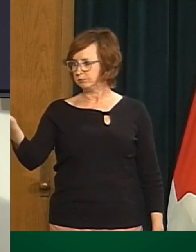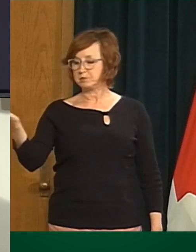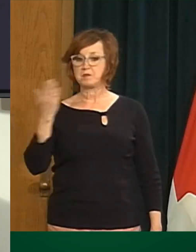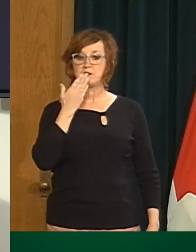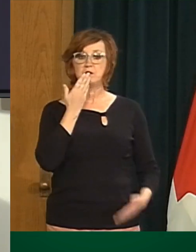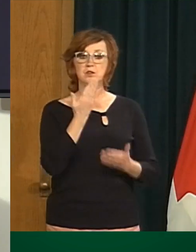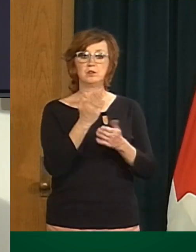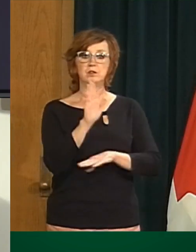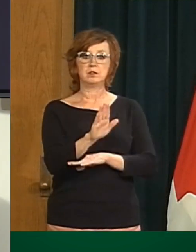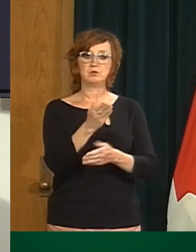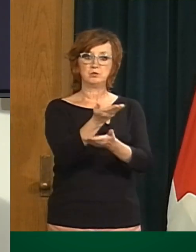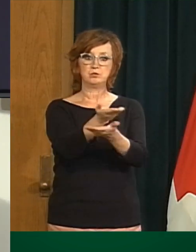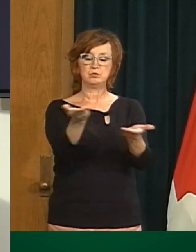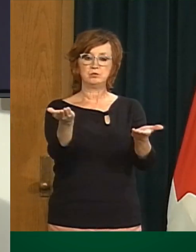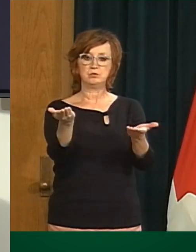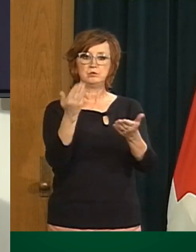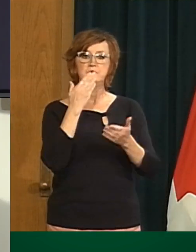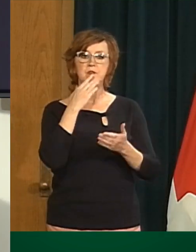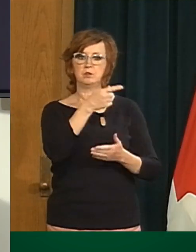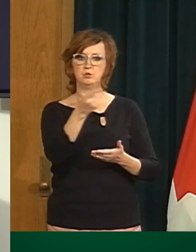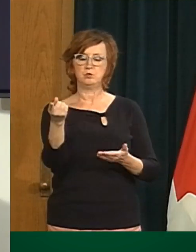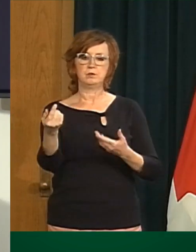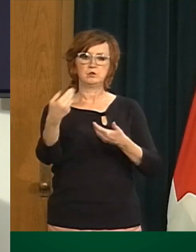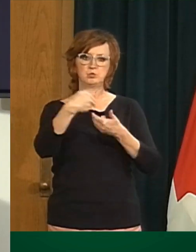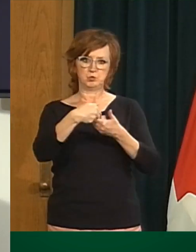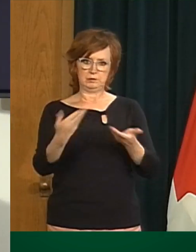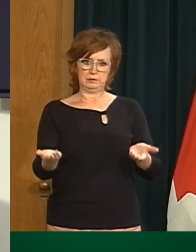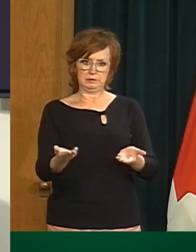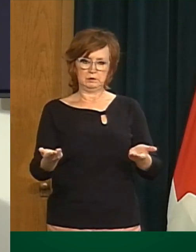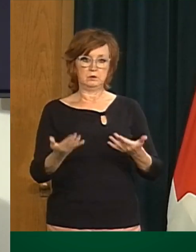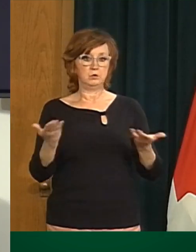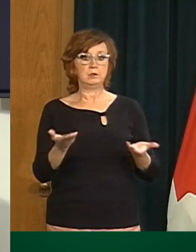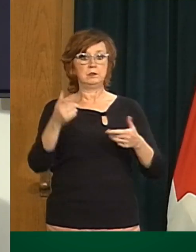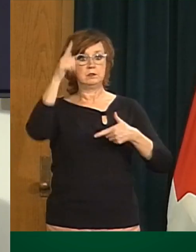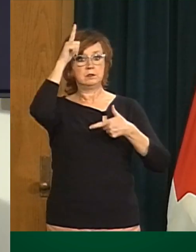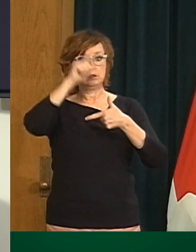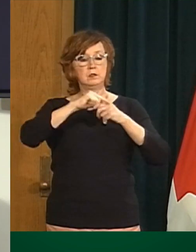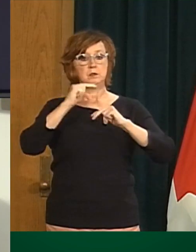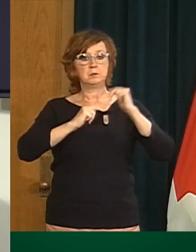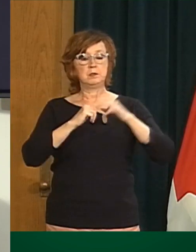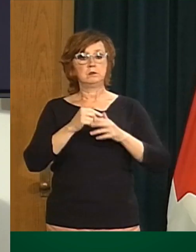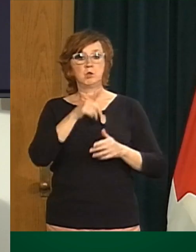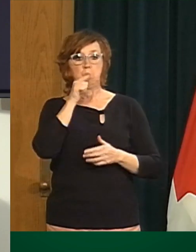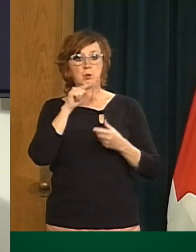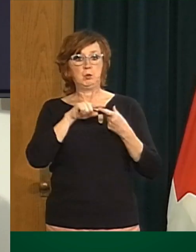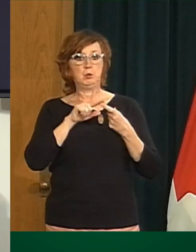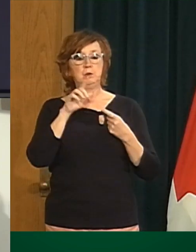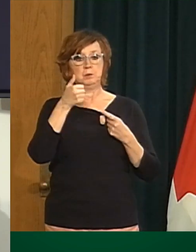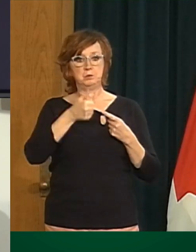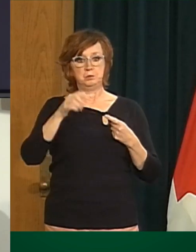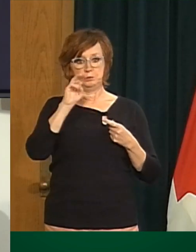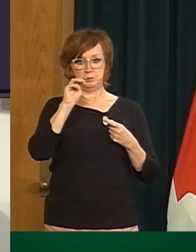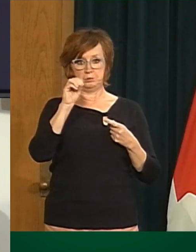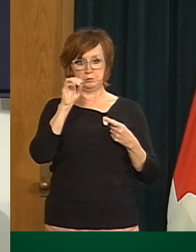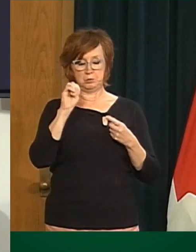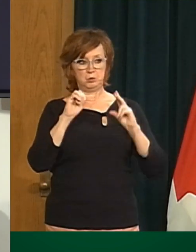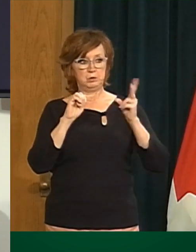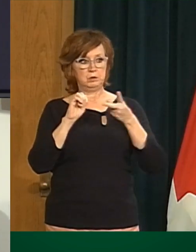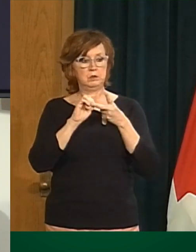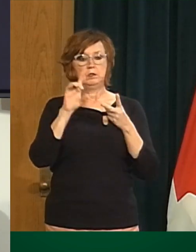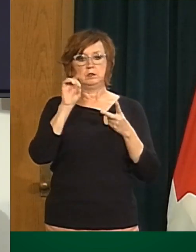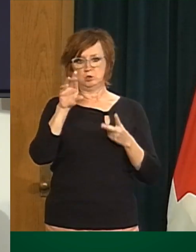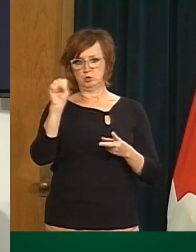Good afternoon, everybody, and thanks again for joining us today. In the Legislative Building in Regina, we have Premier Scott Moe and Dr.